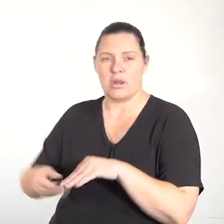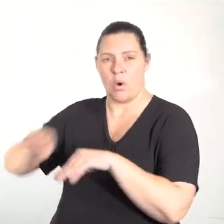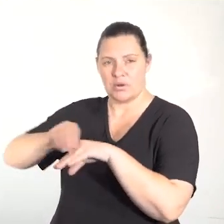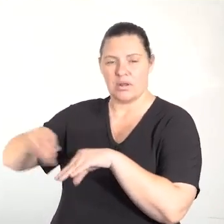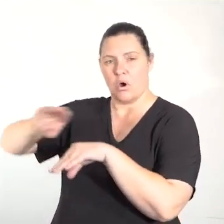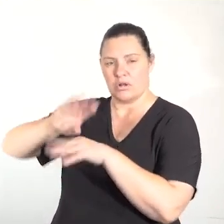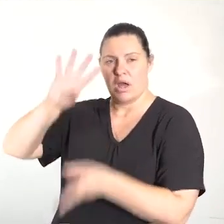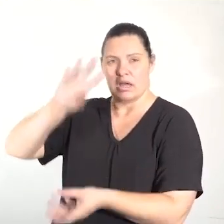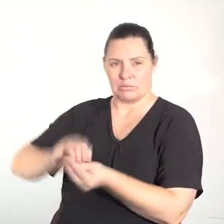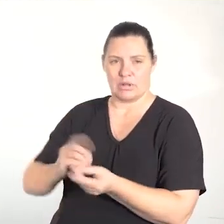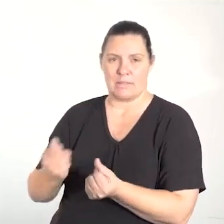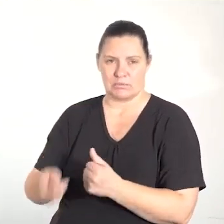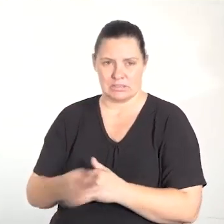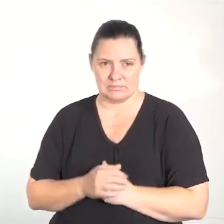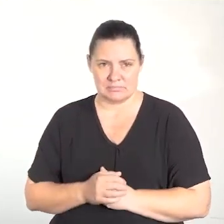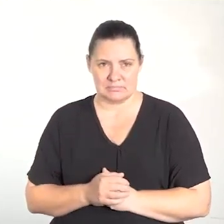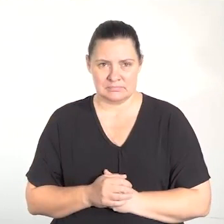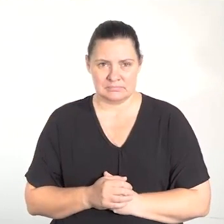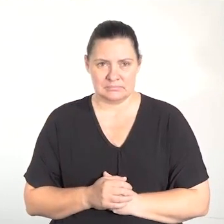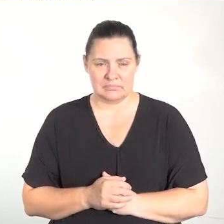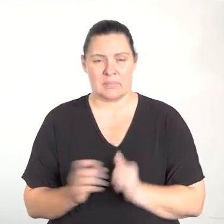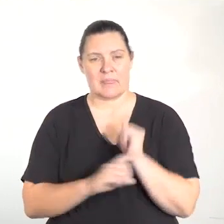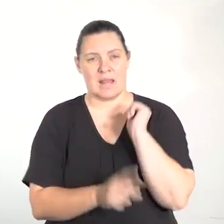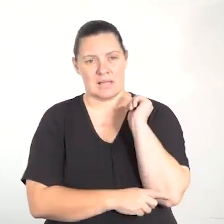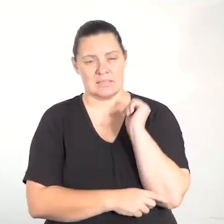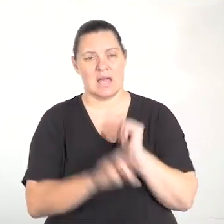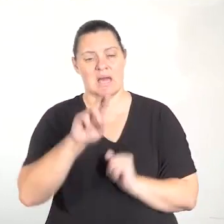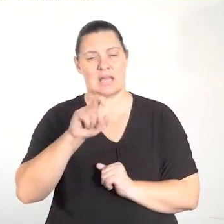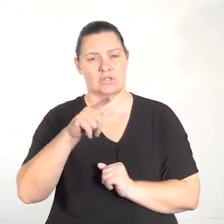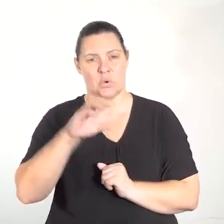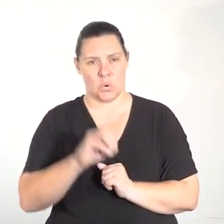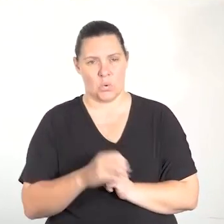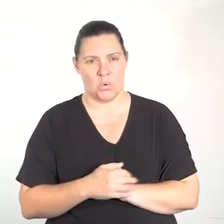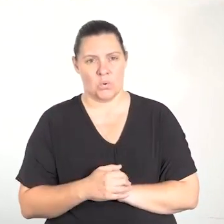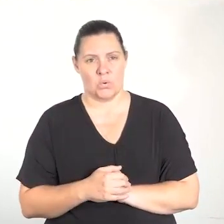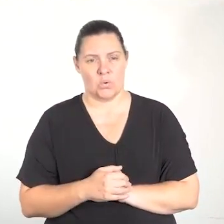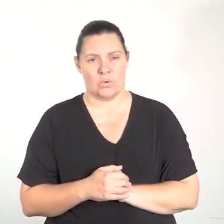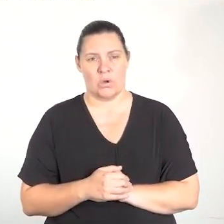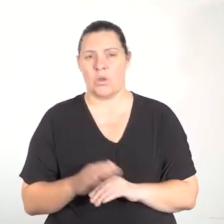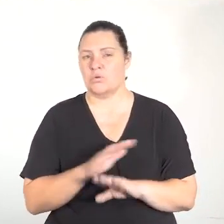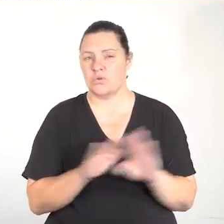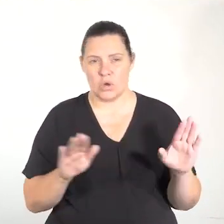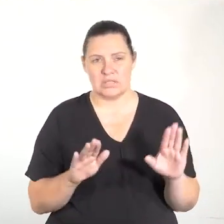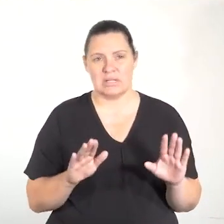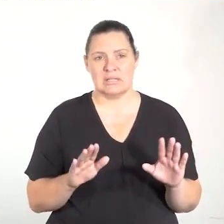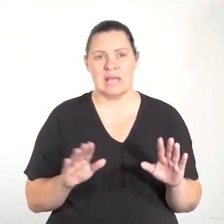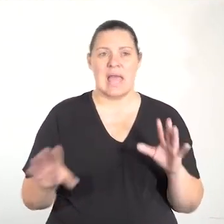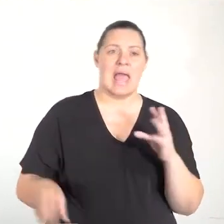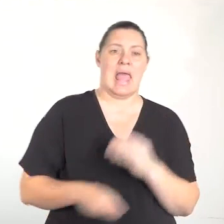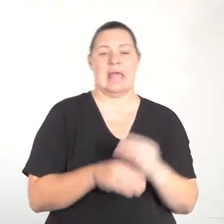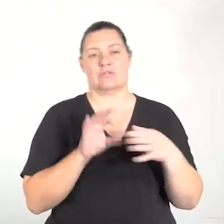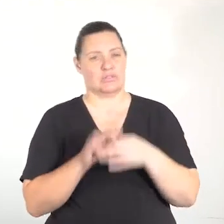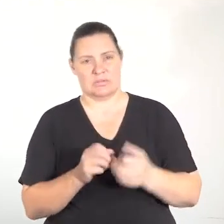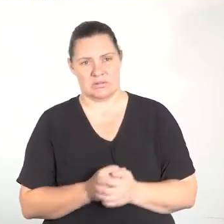compound interest calculates interest on the accumulated amount. And lastly, ratio is not as